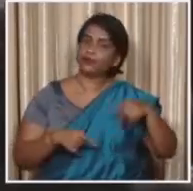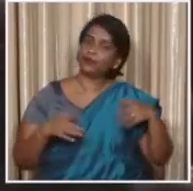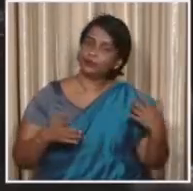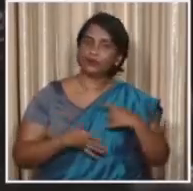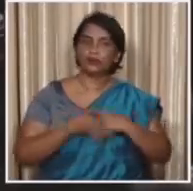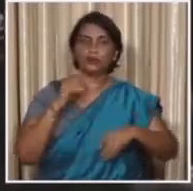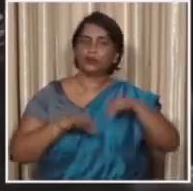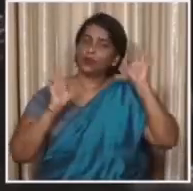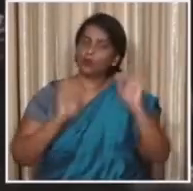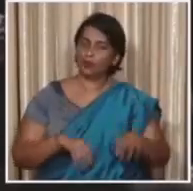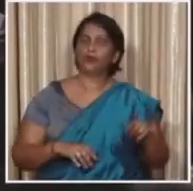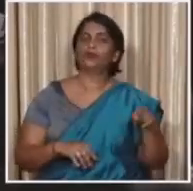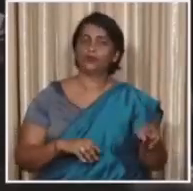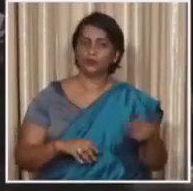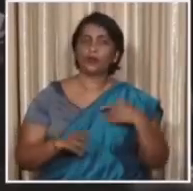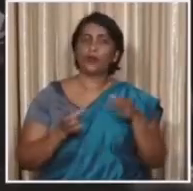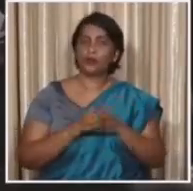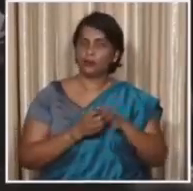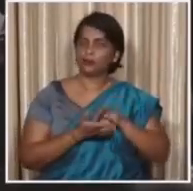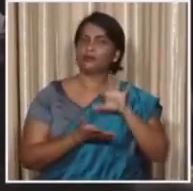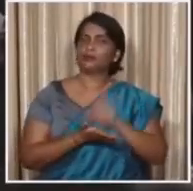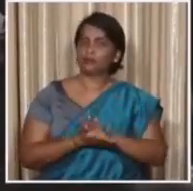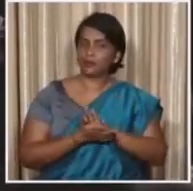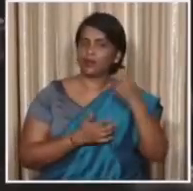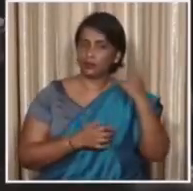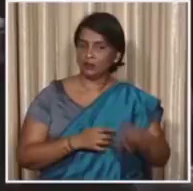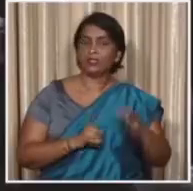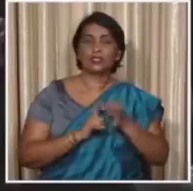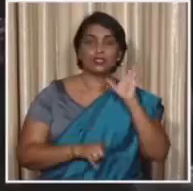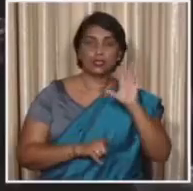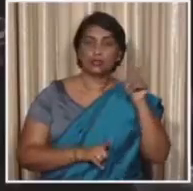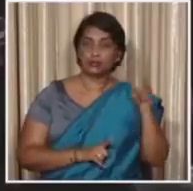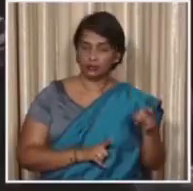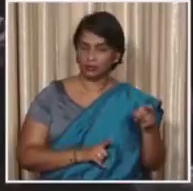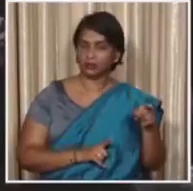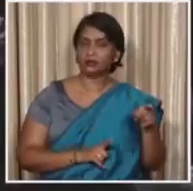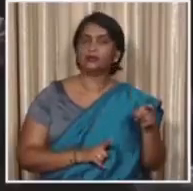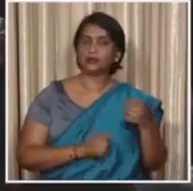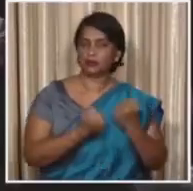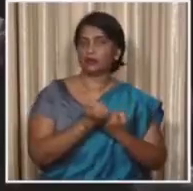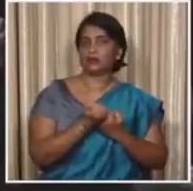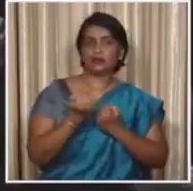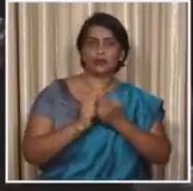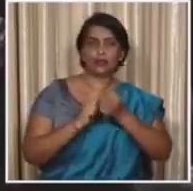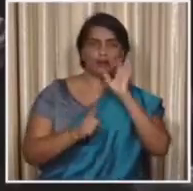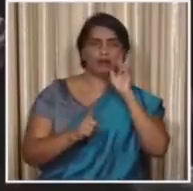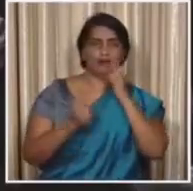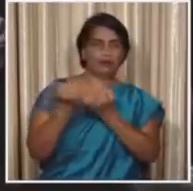not to support the president, this is being sabotaged. This is being